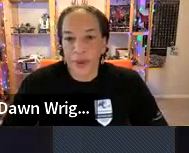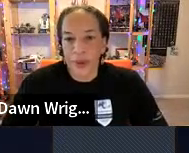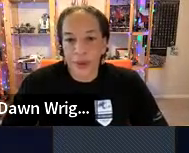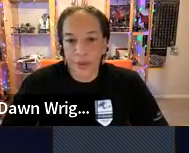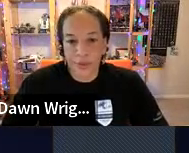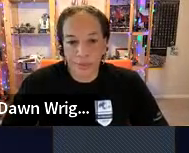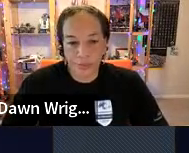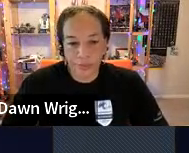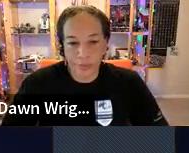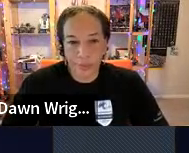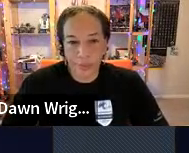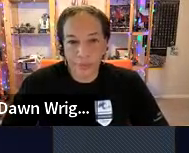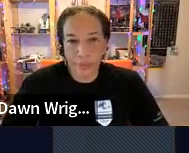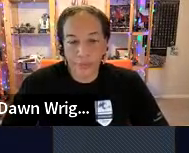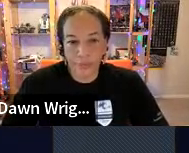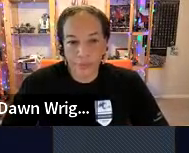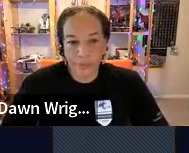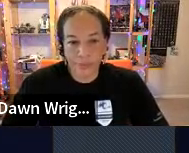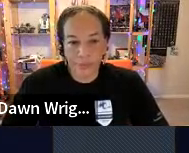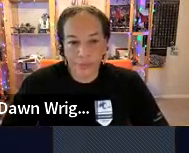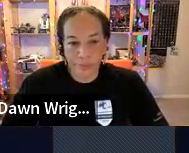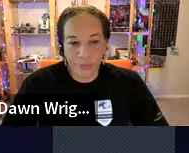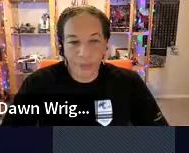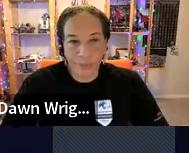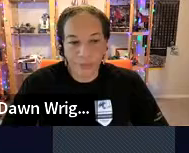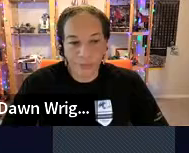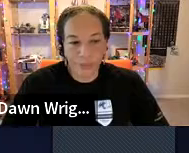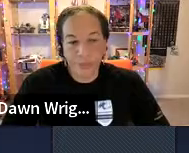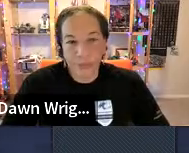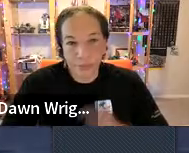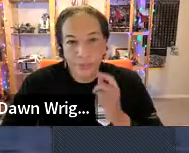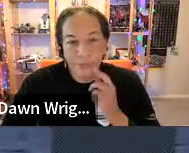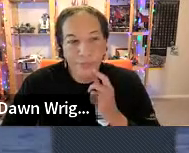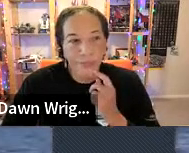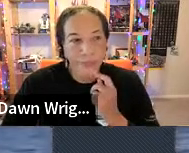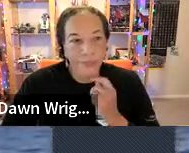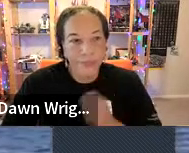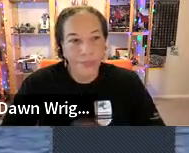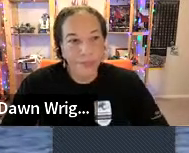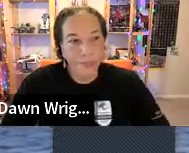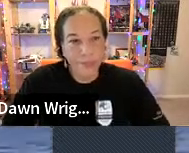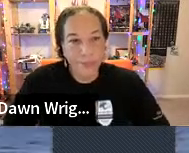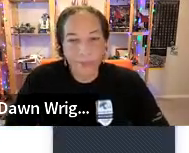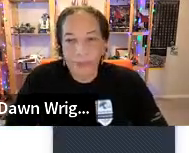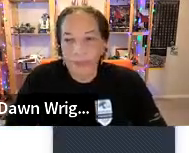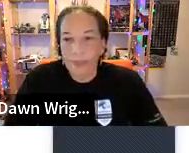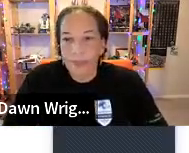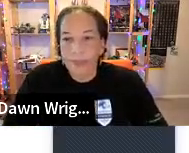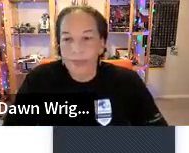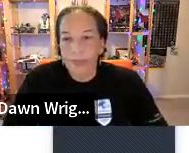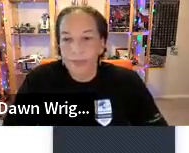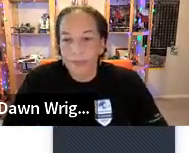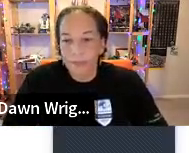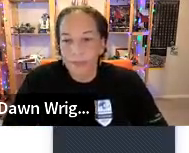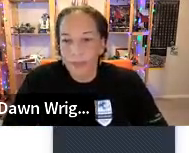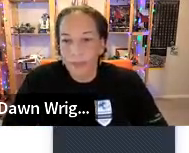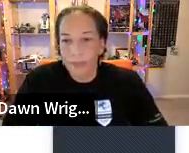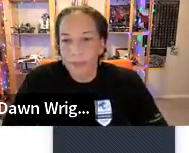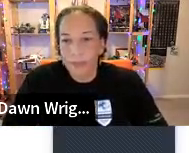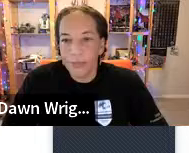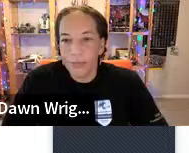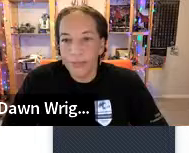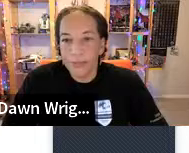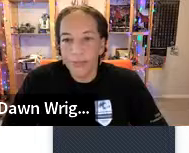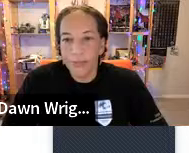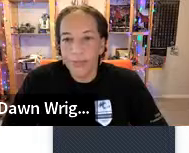dreams, even if they lay at the bottom of the world. What do you think your mom would think? I think my mom would be